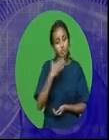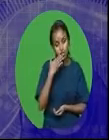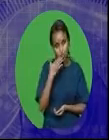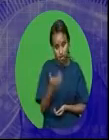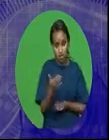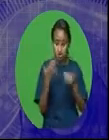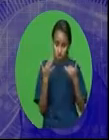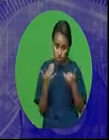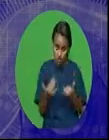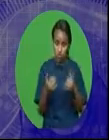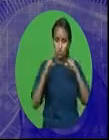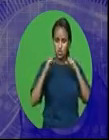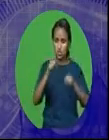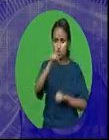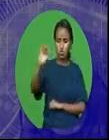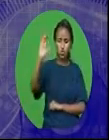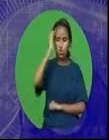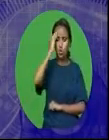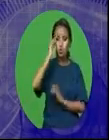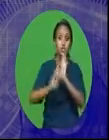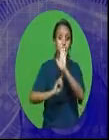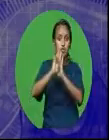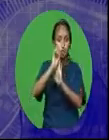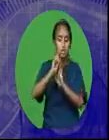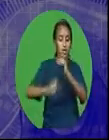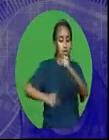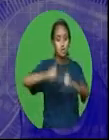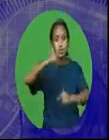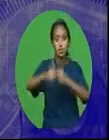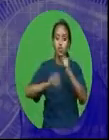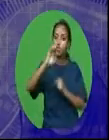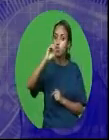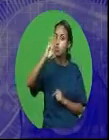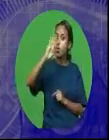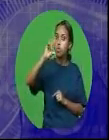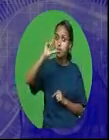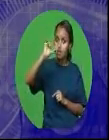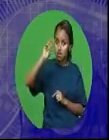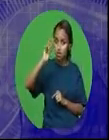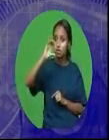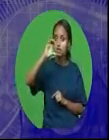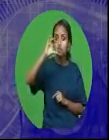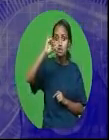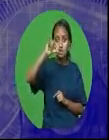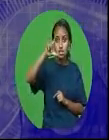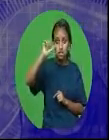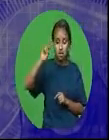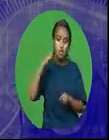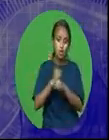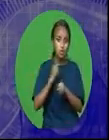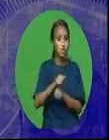Well, let's strengthen your knowledge of developing the pattern of oblique cylinders by doing some